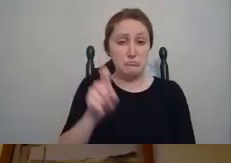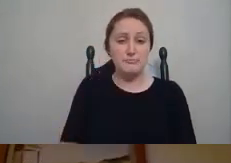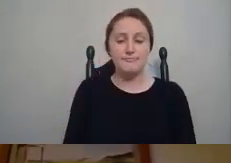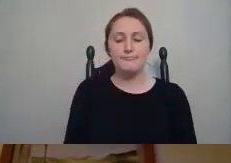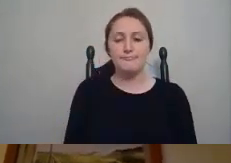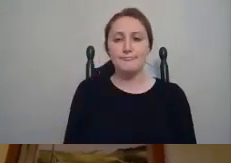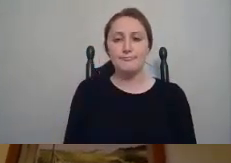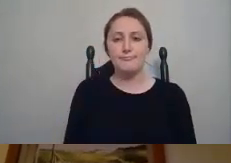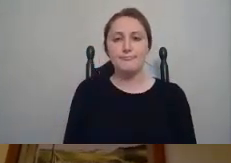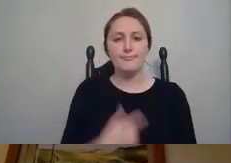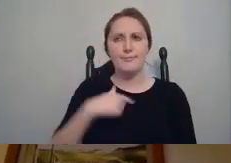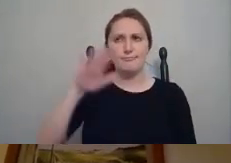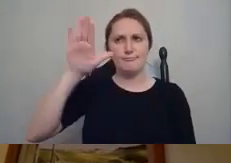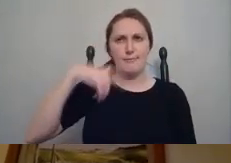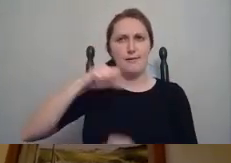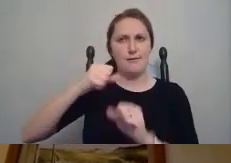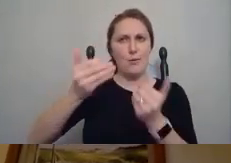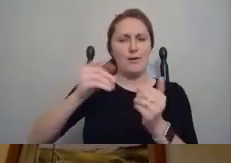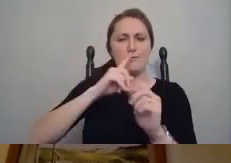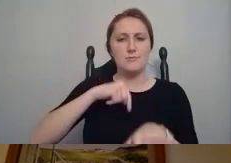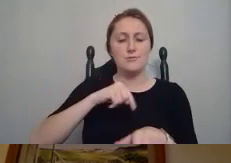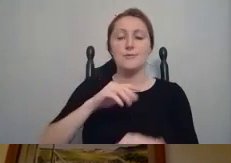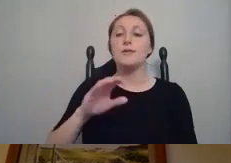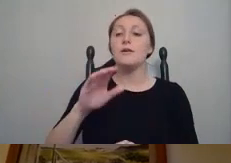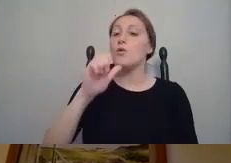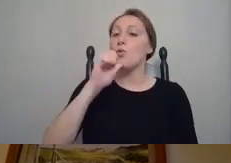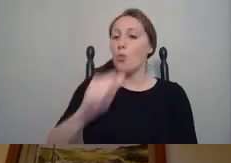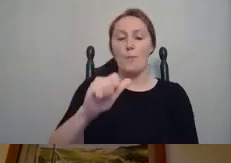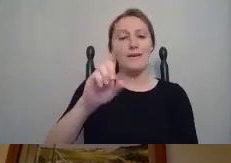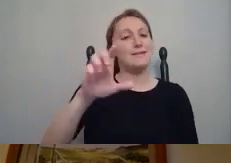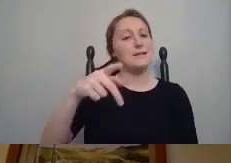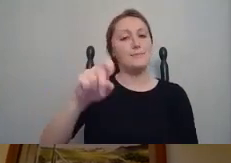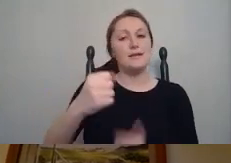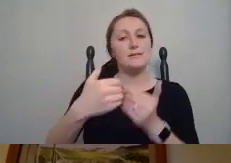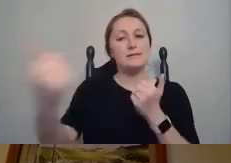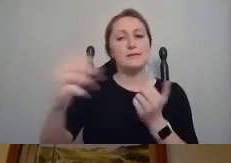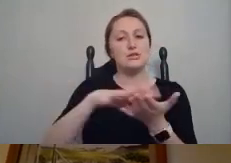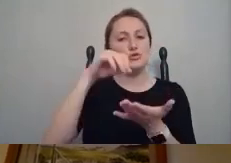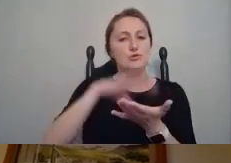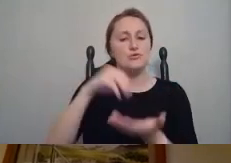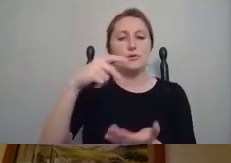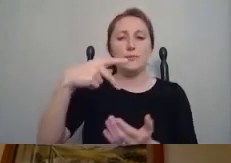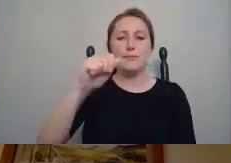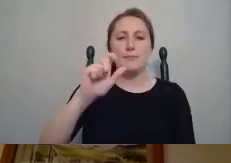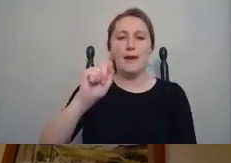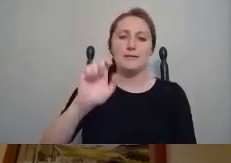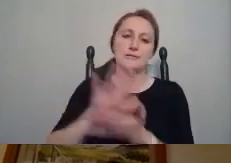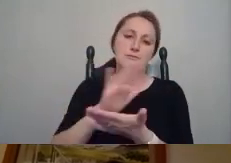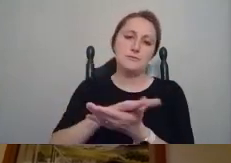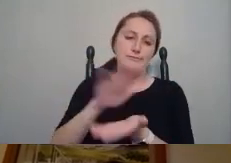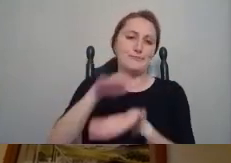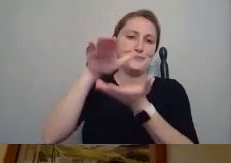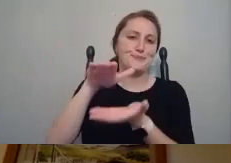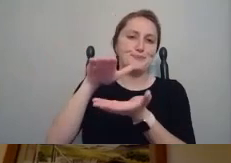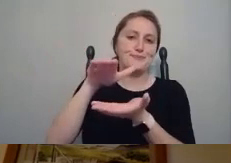I can go ahead and answer that. Yeah. There will not be DCPS distance learning packets that will be produced